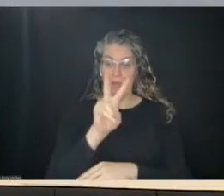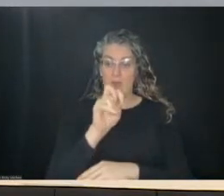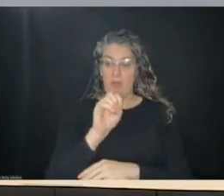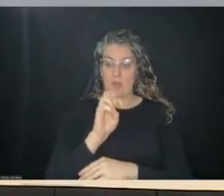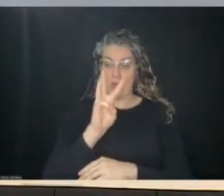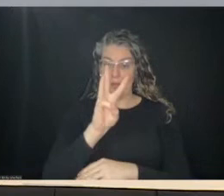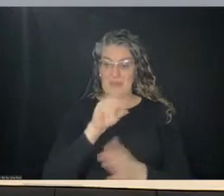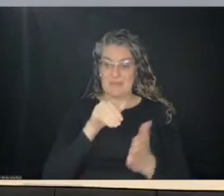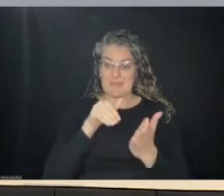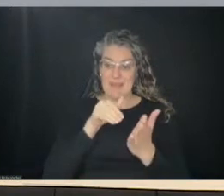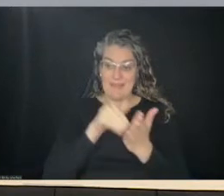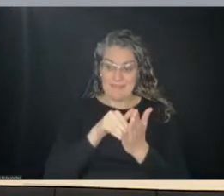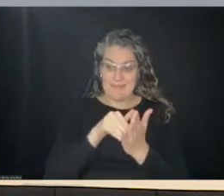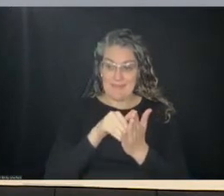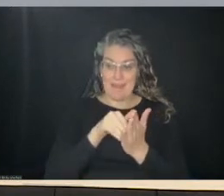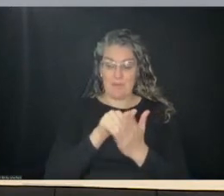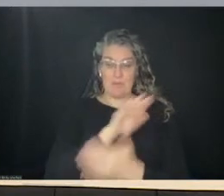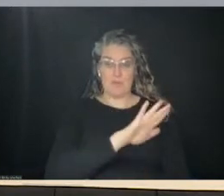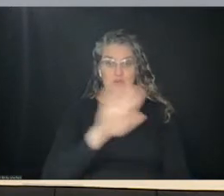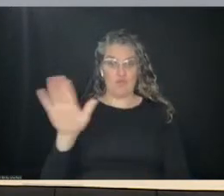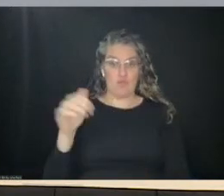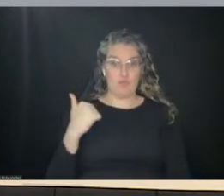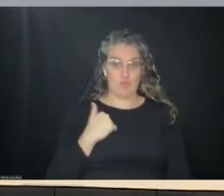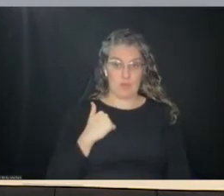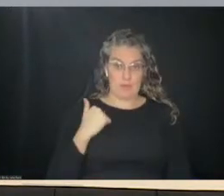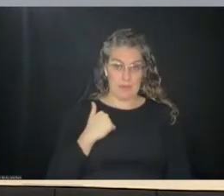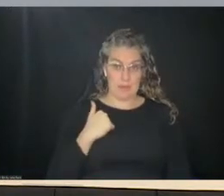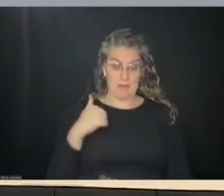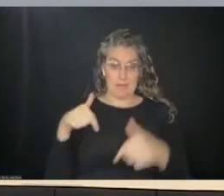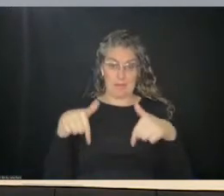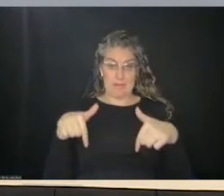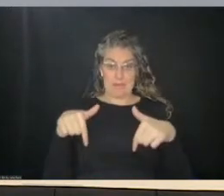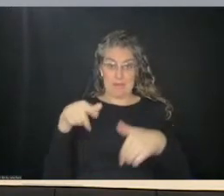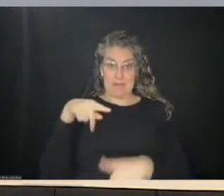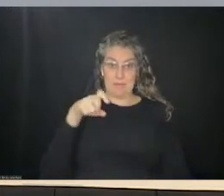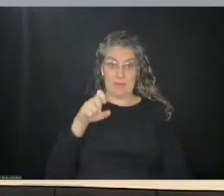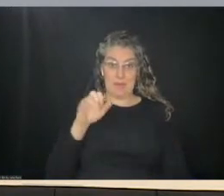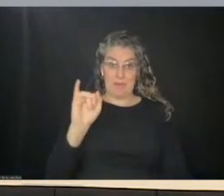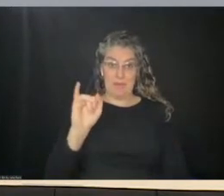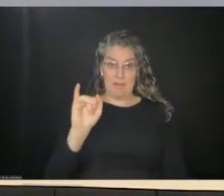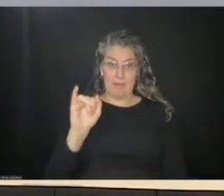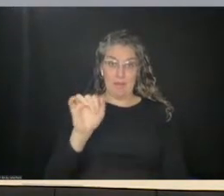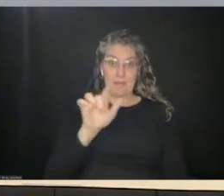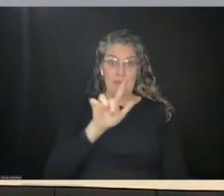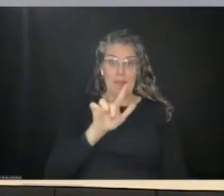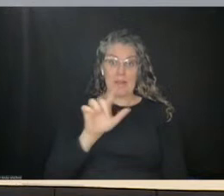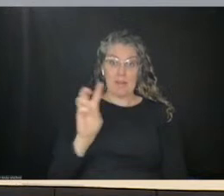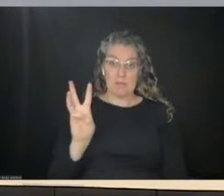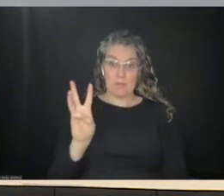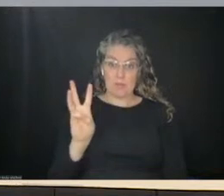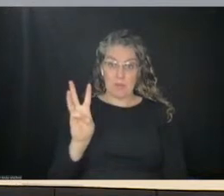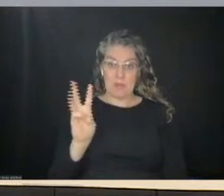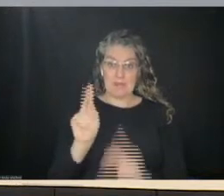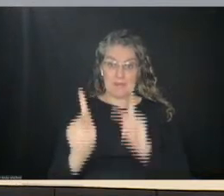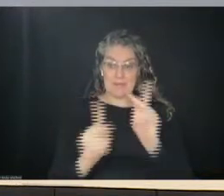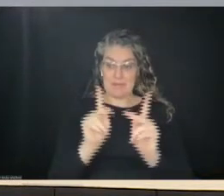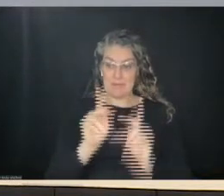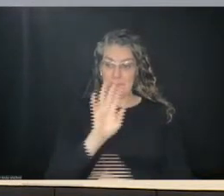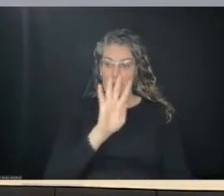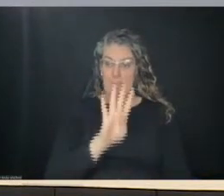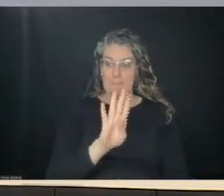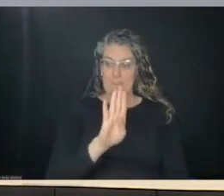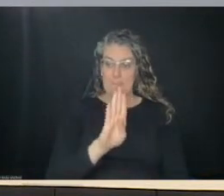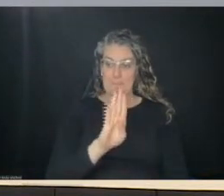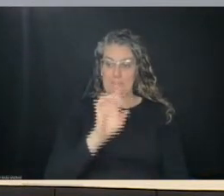206,000 cases. In PEI, we've had 26 cases of B117, which was first identified